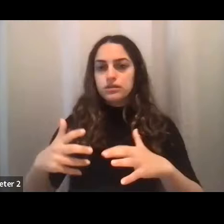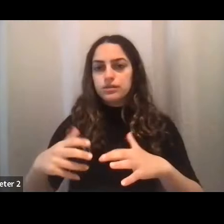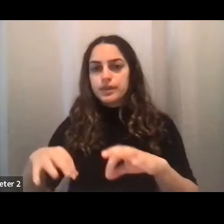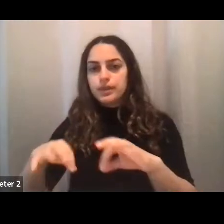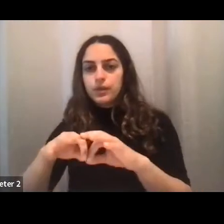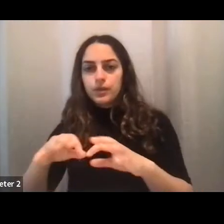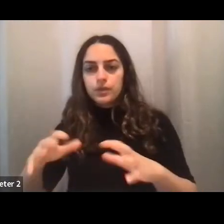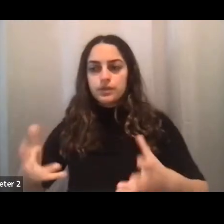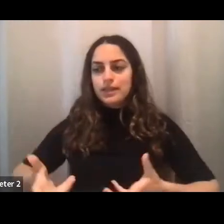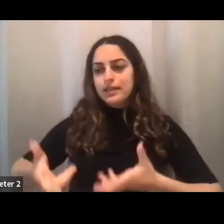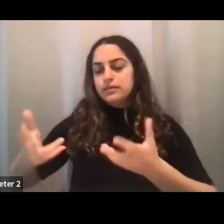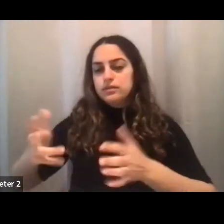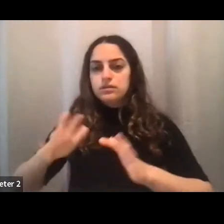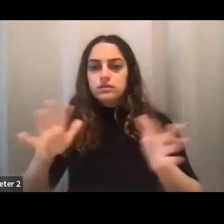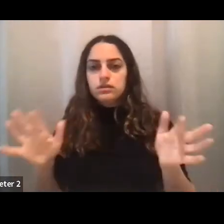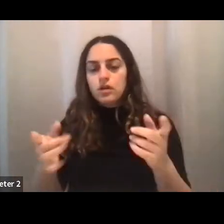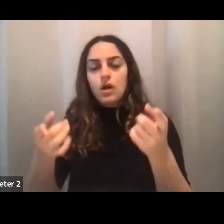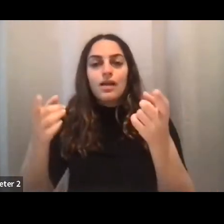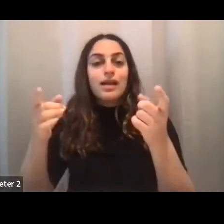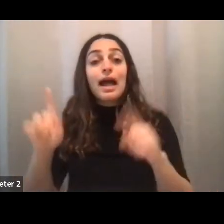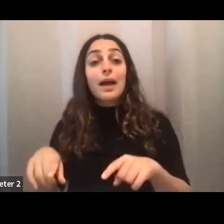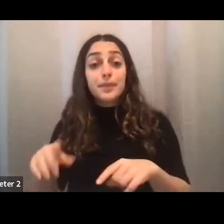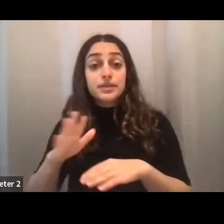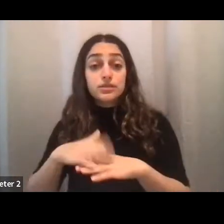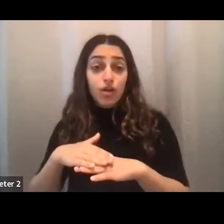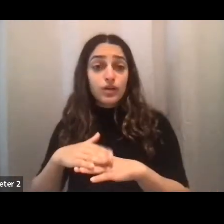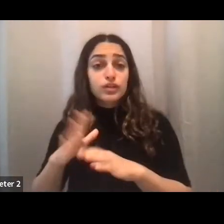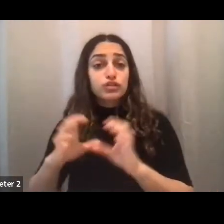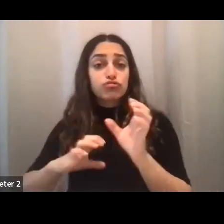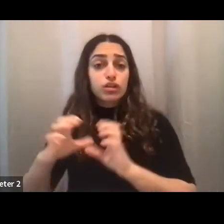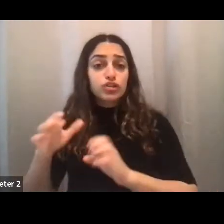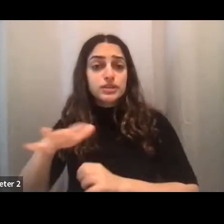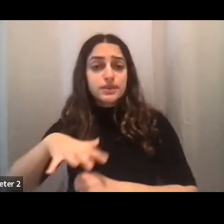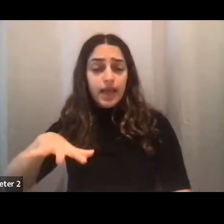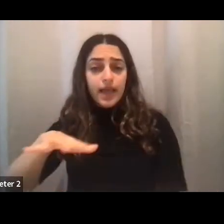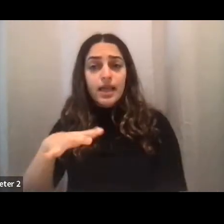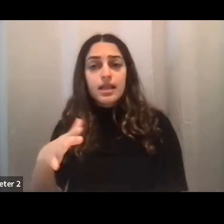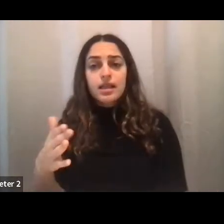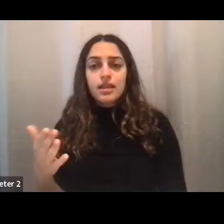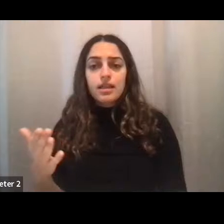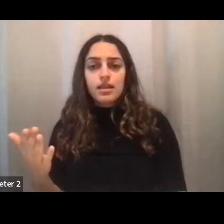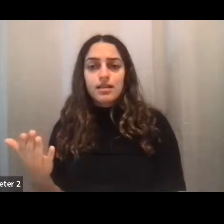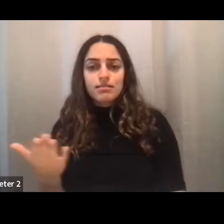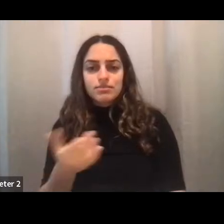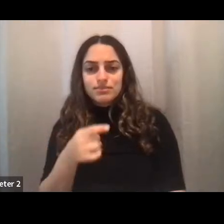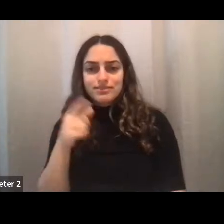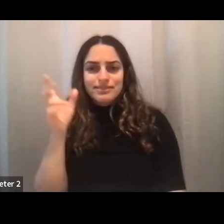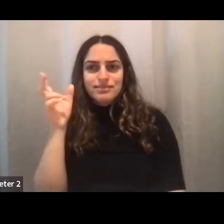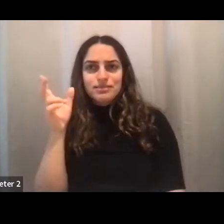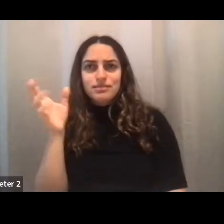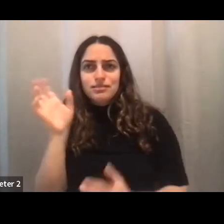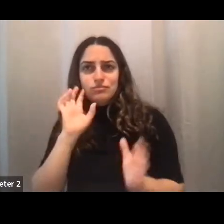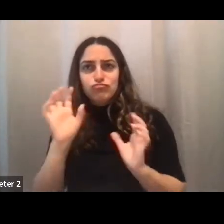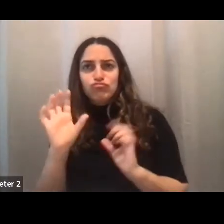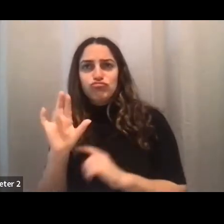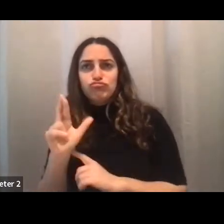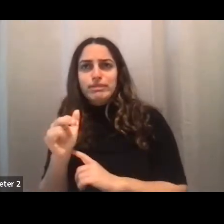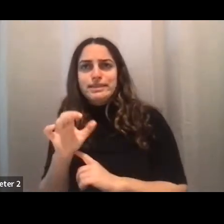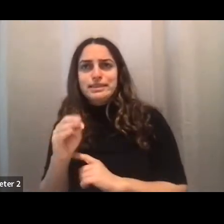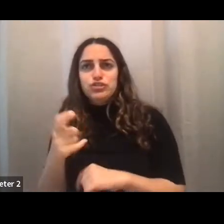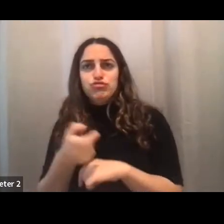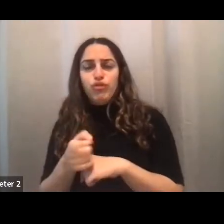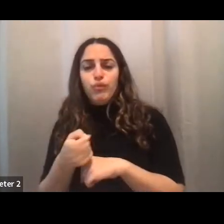name it it all takes place on a construction site and hearing racist jokes is just something